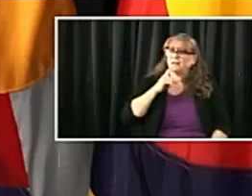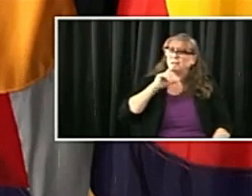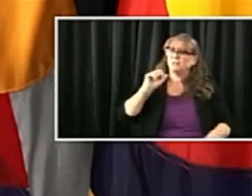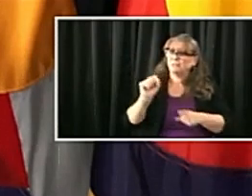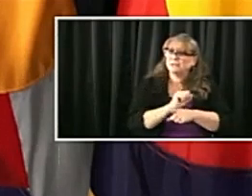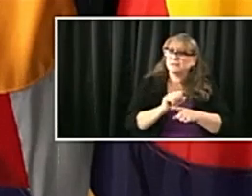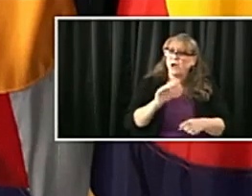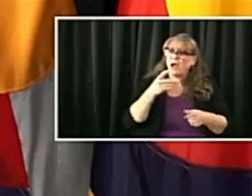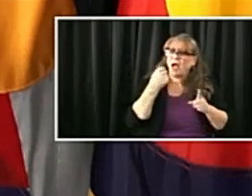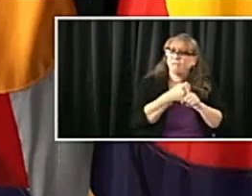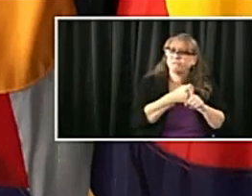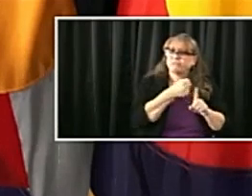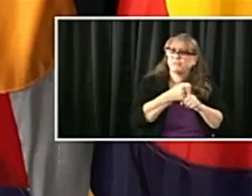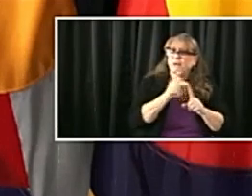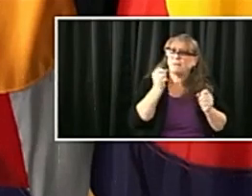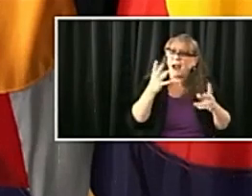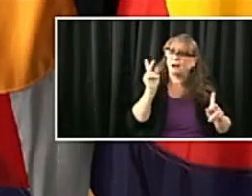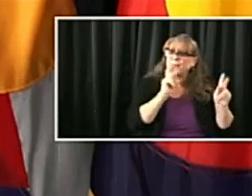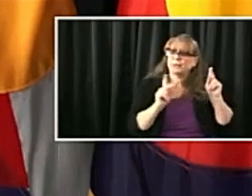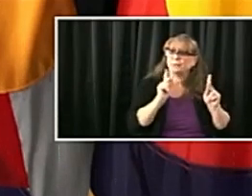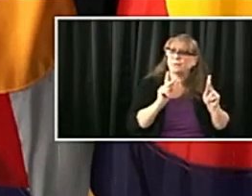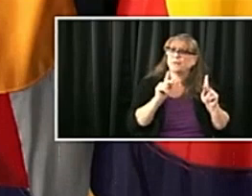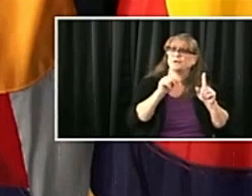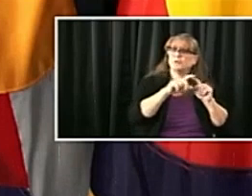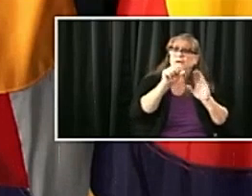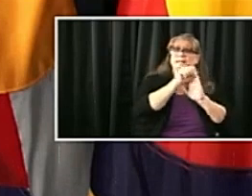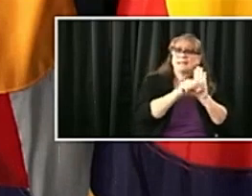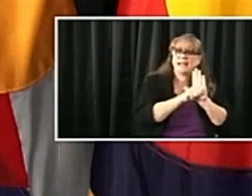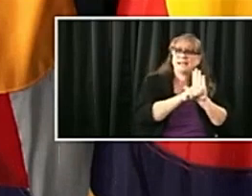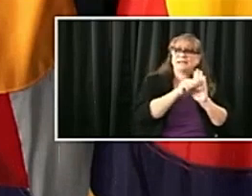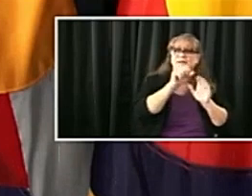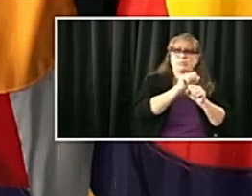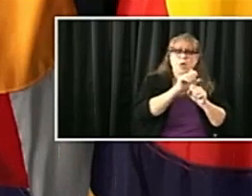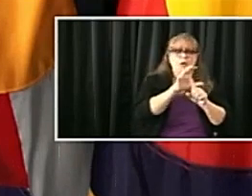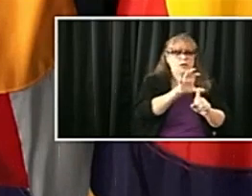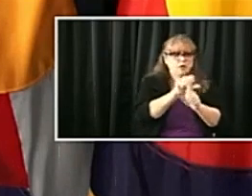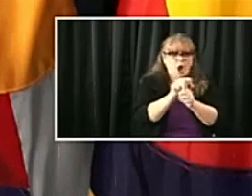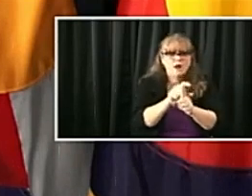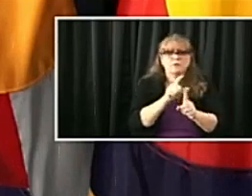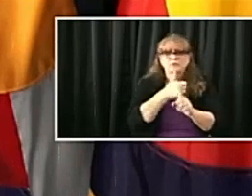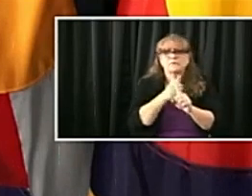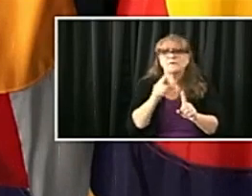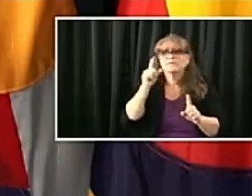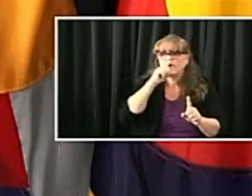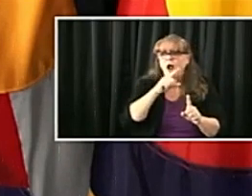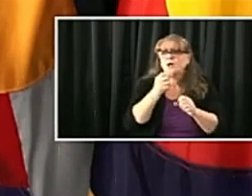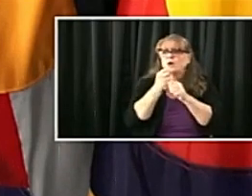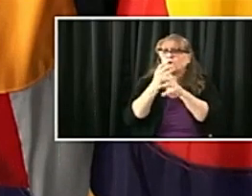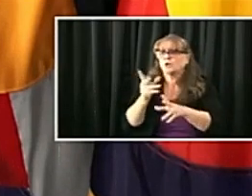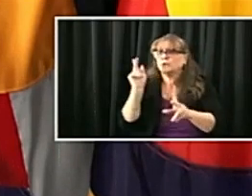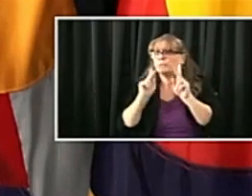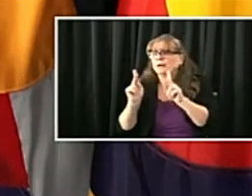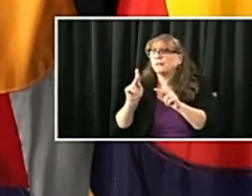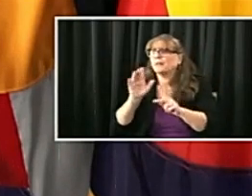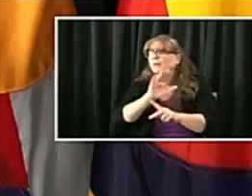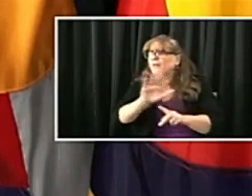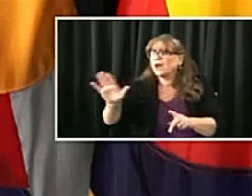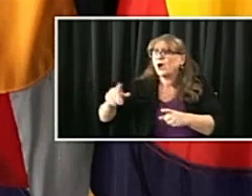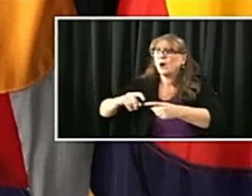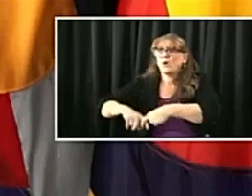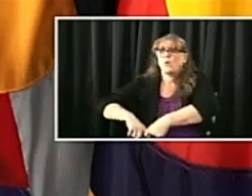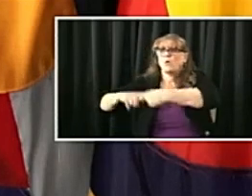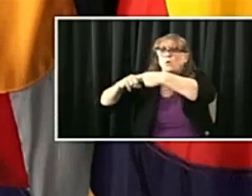between catching fraud and then putting benefits on hold to try to catch that fraud? We're hearing from a lot of people that are waiting and they're